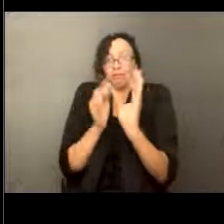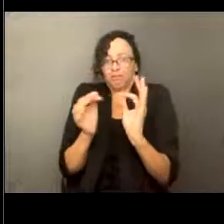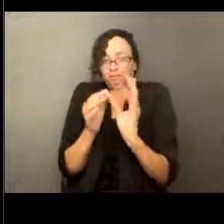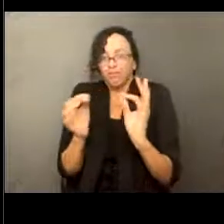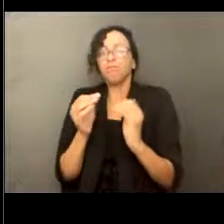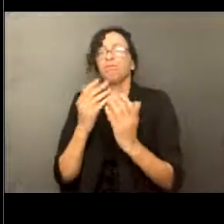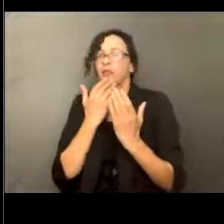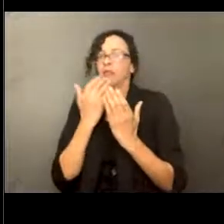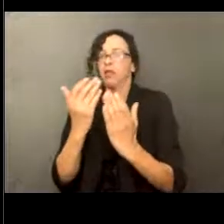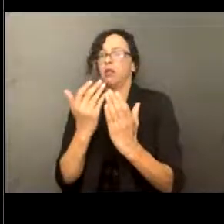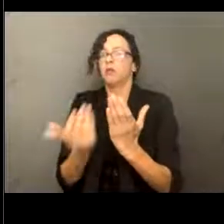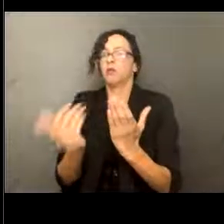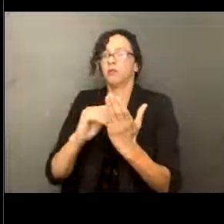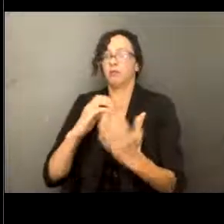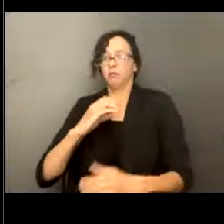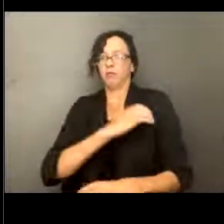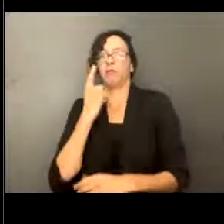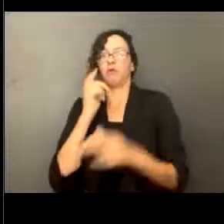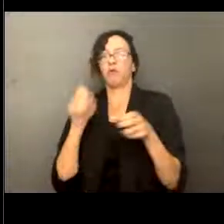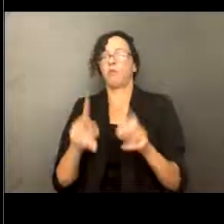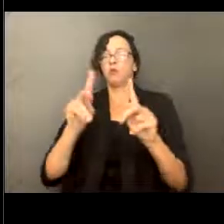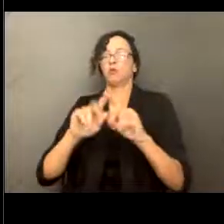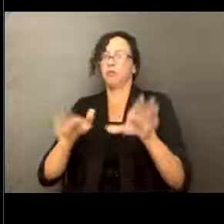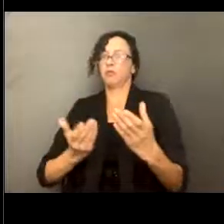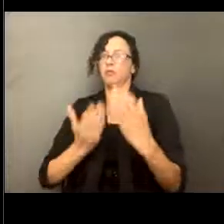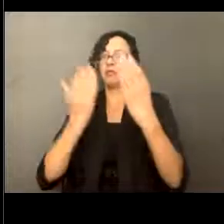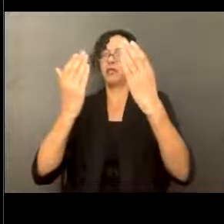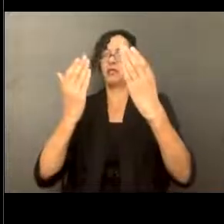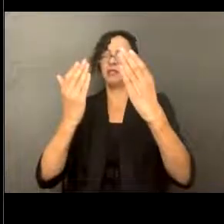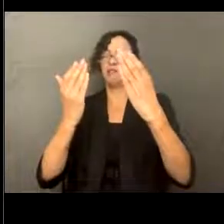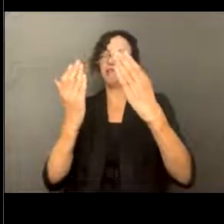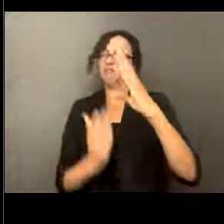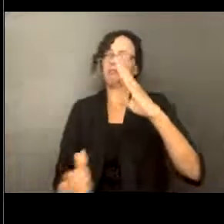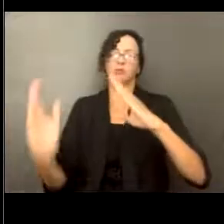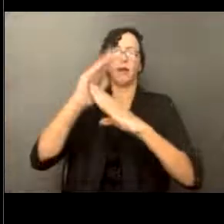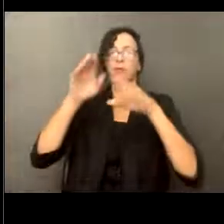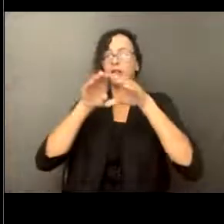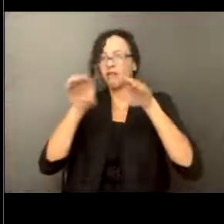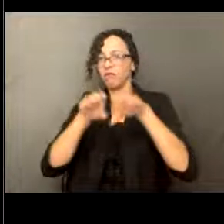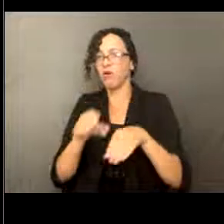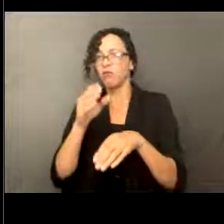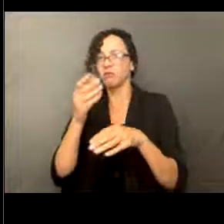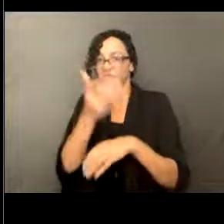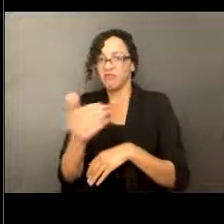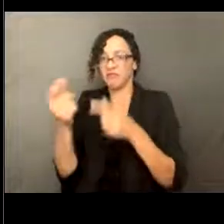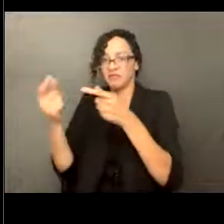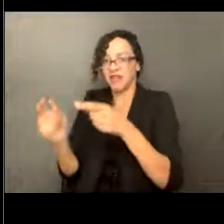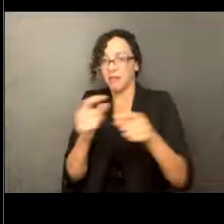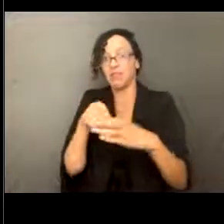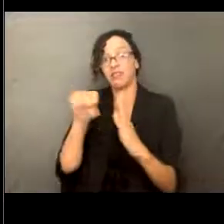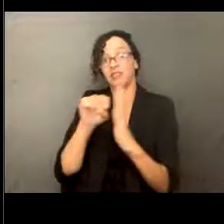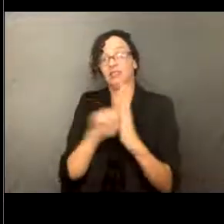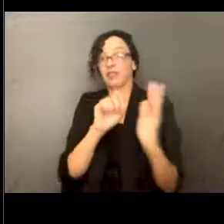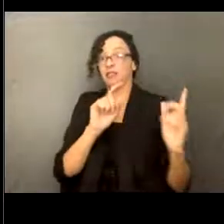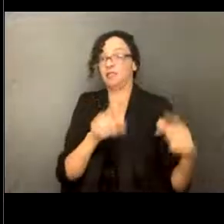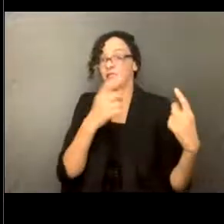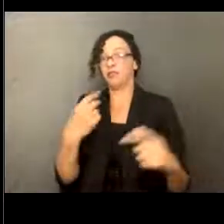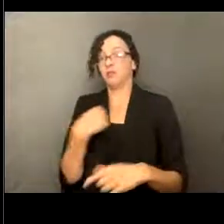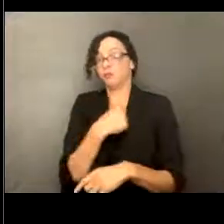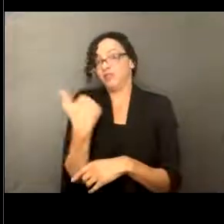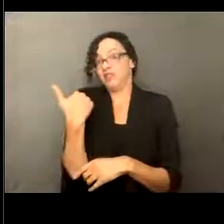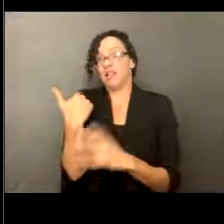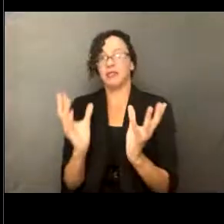to briefly present at a very high level some of the things that have happened in the state since we last